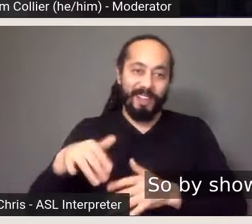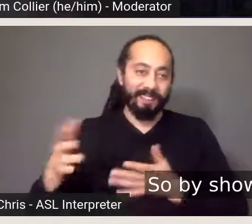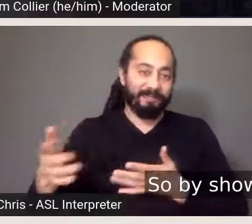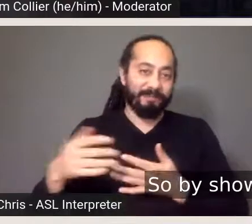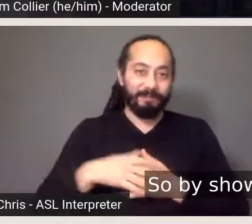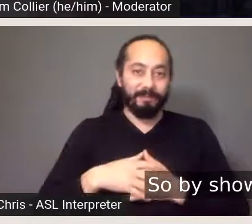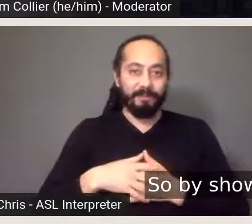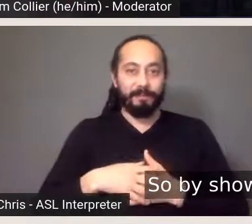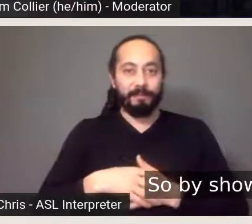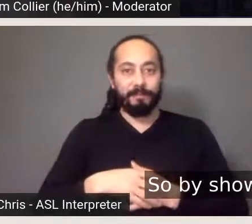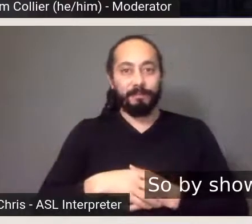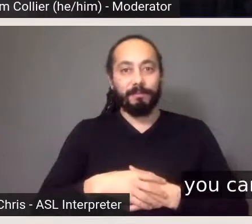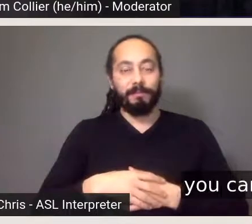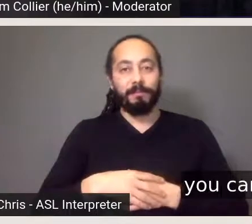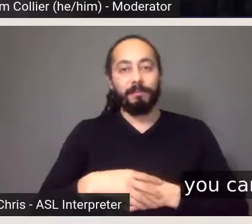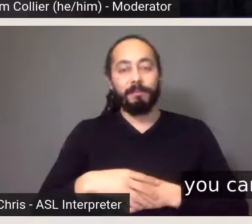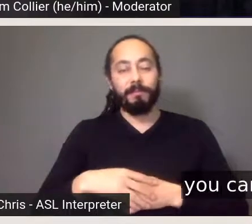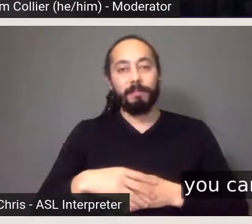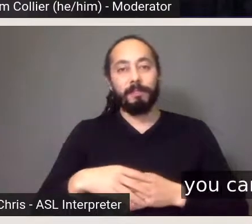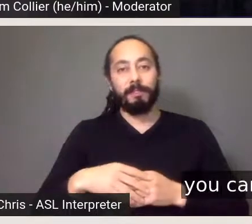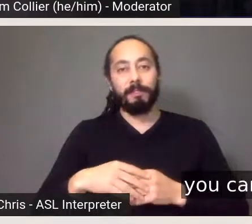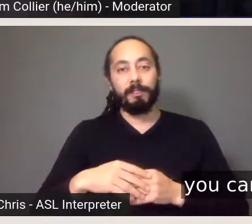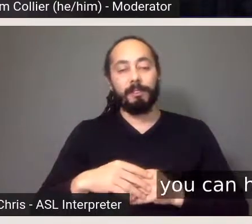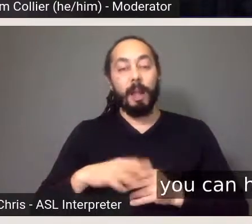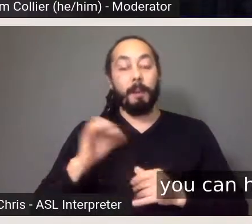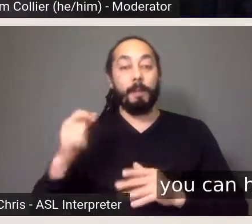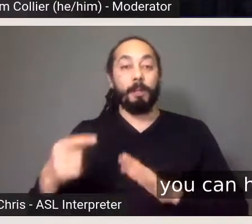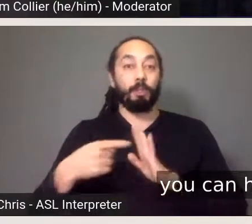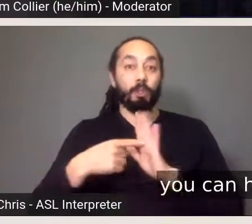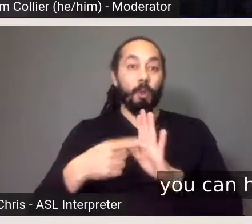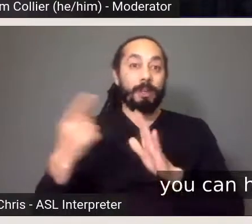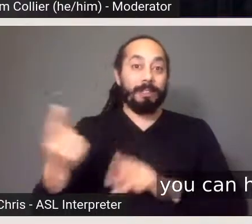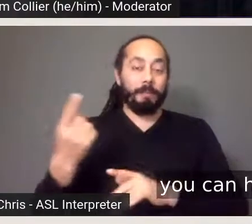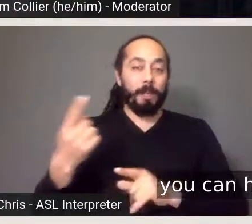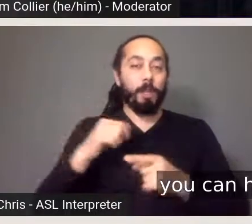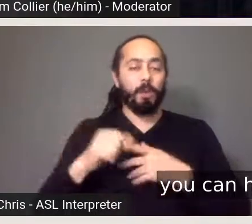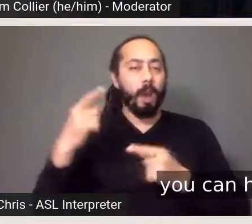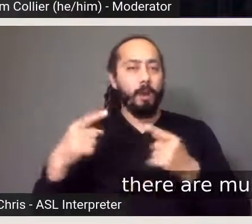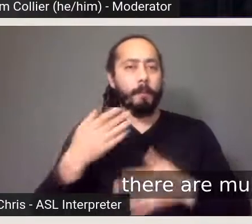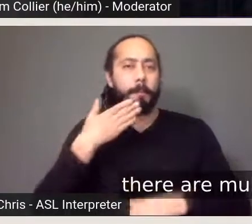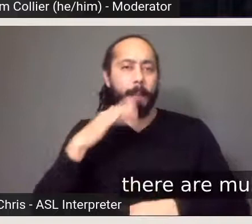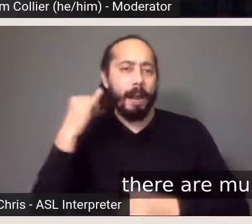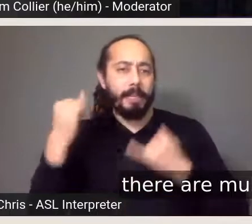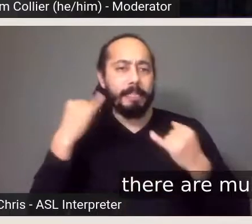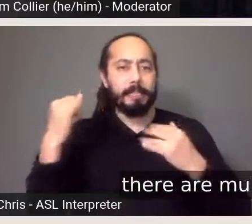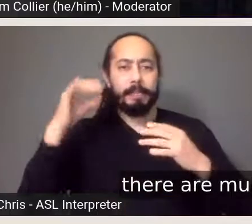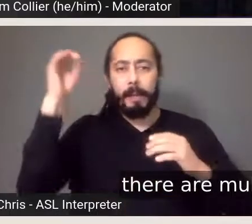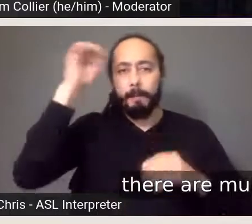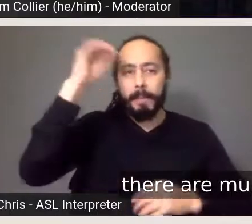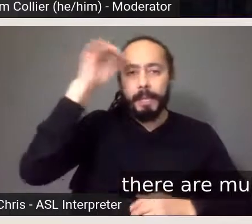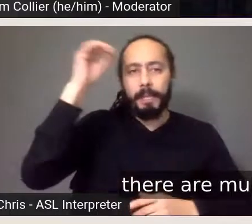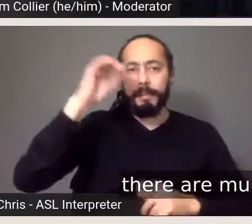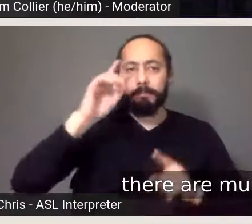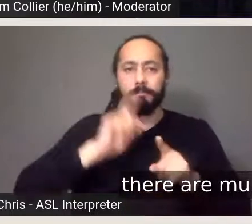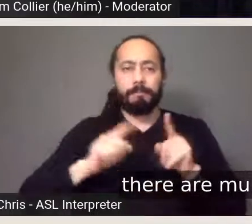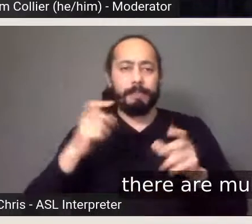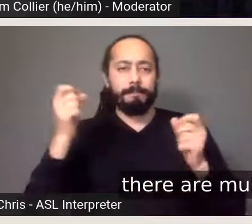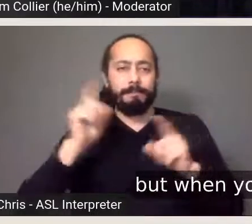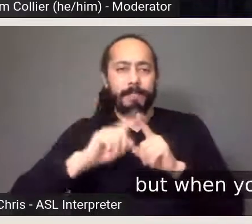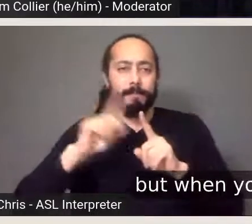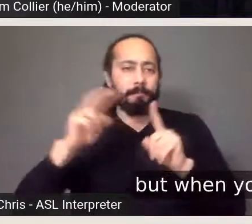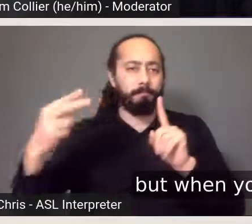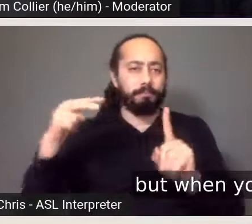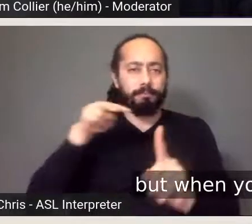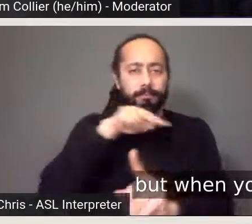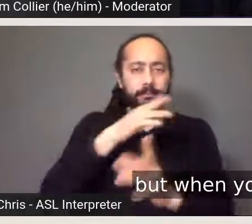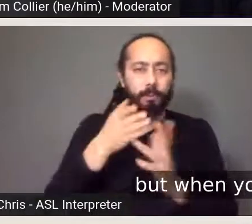showing something like this, you can argue about ideas, you can have differing opinions, there are multiple viewpoints in history, but